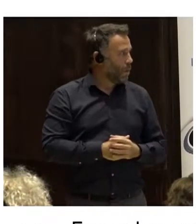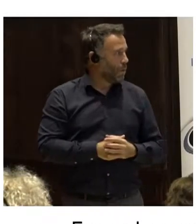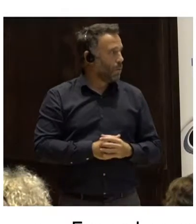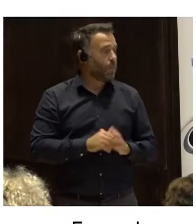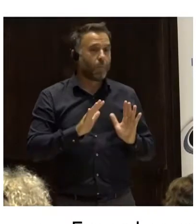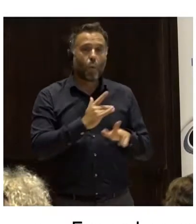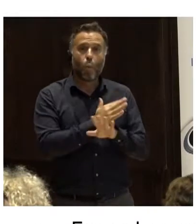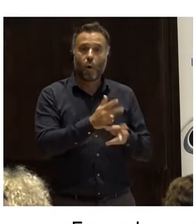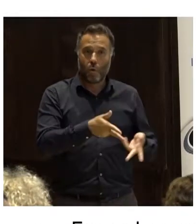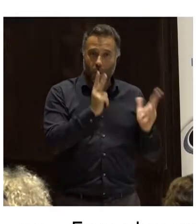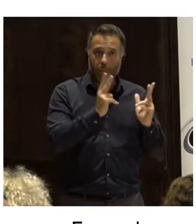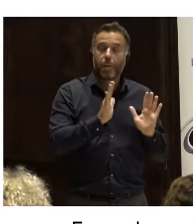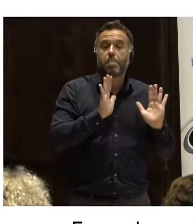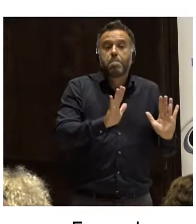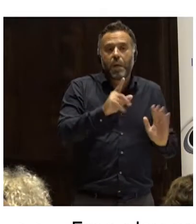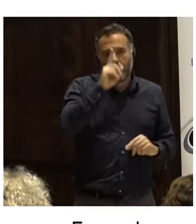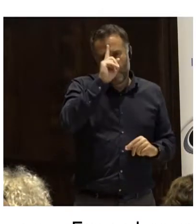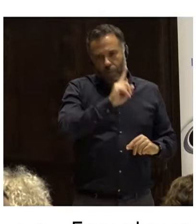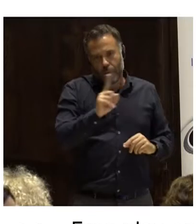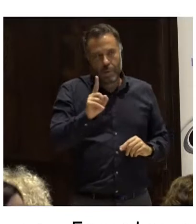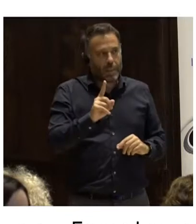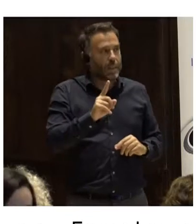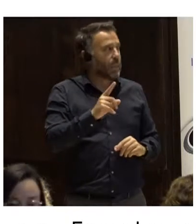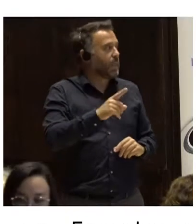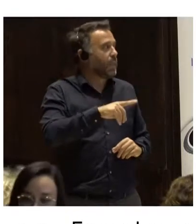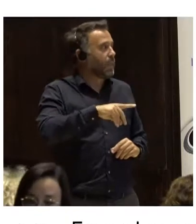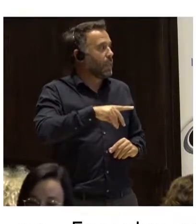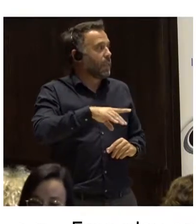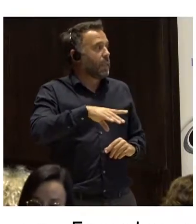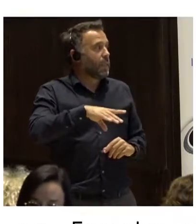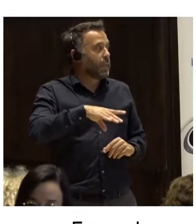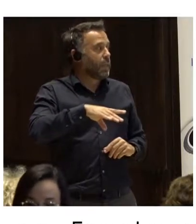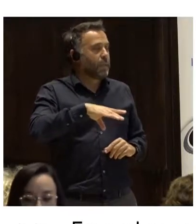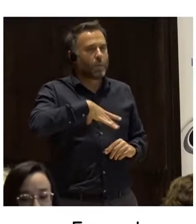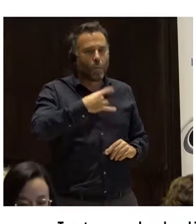Without well, I would say that